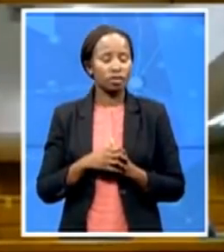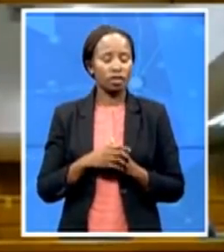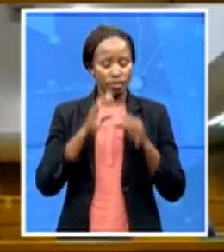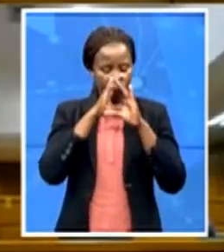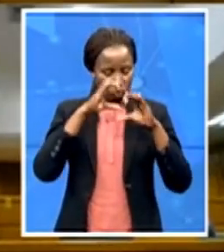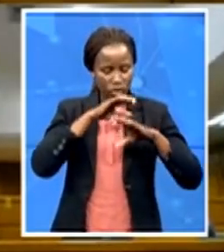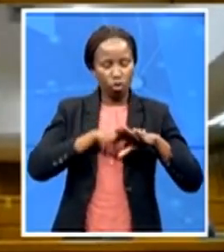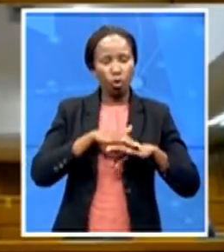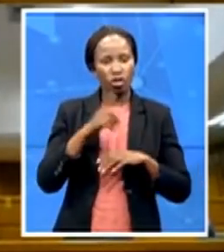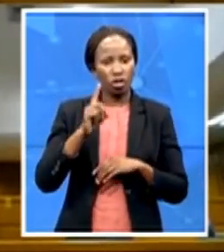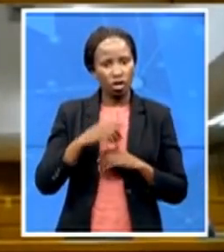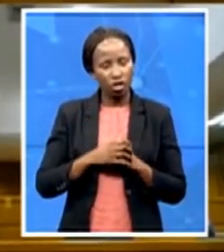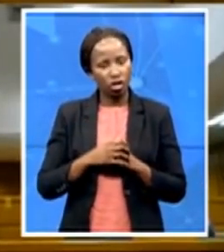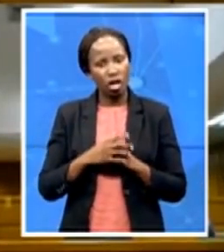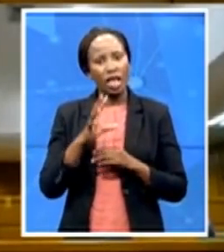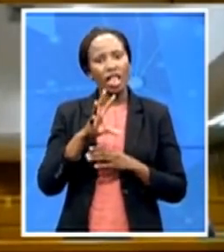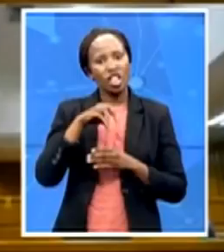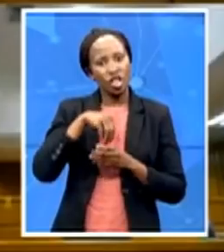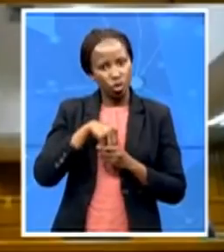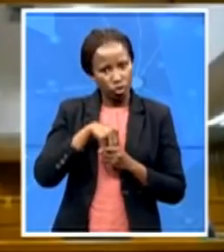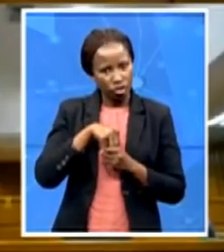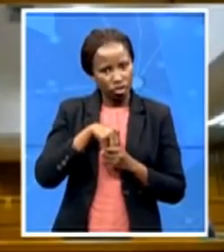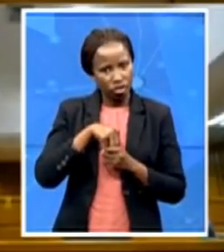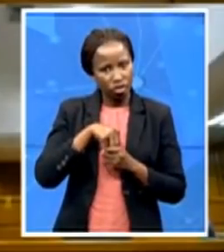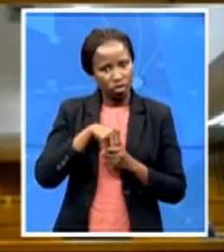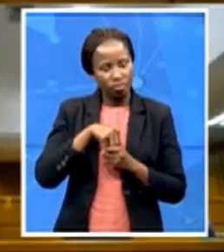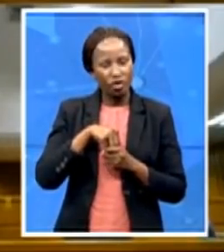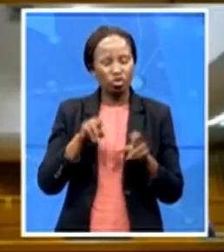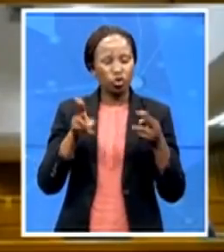of a temporary condition in paragraph A.